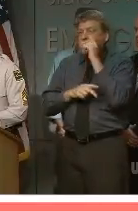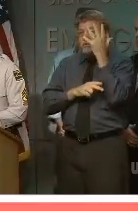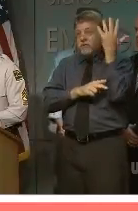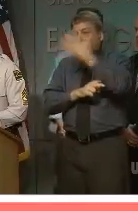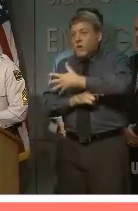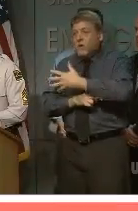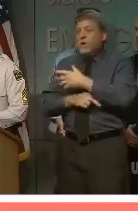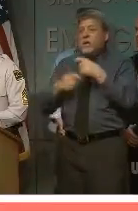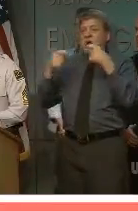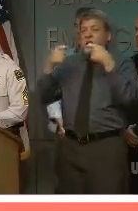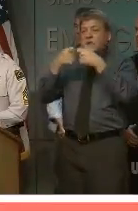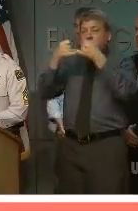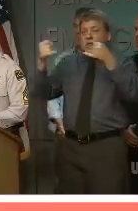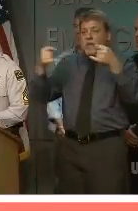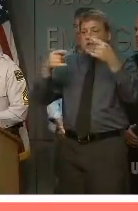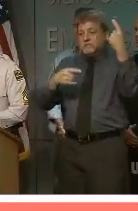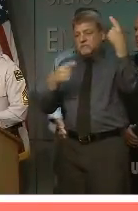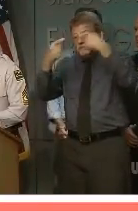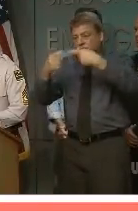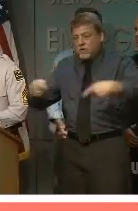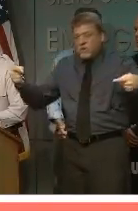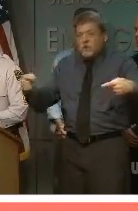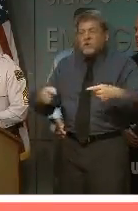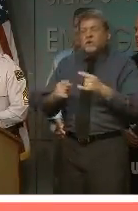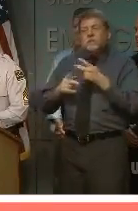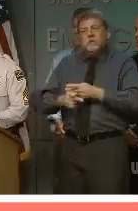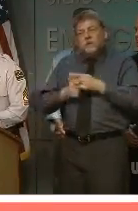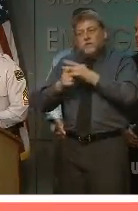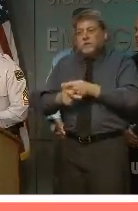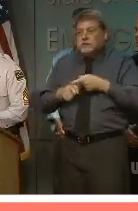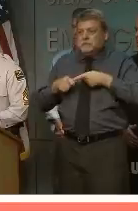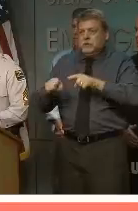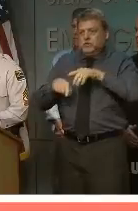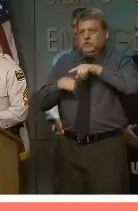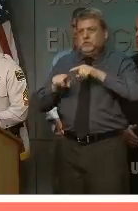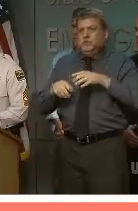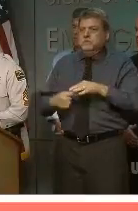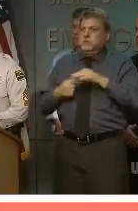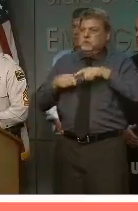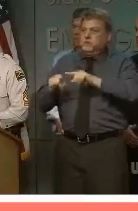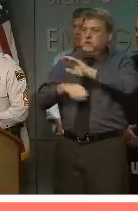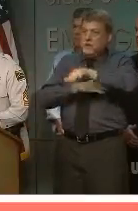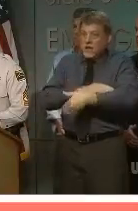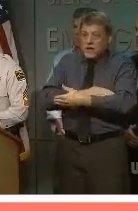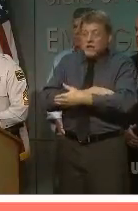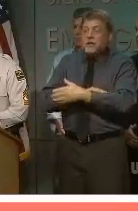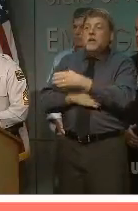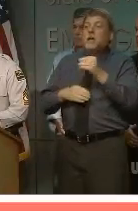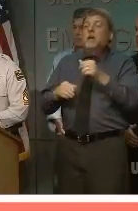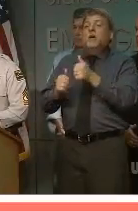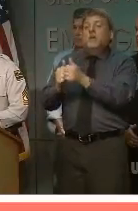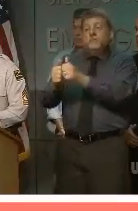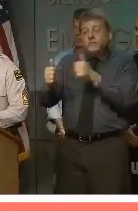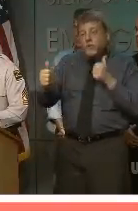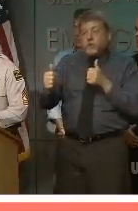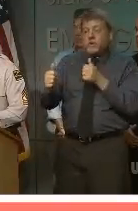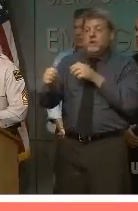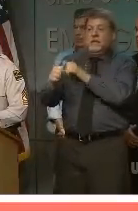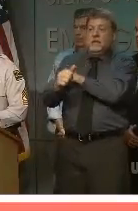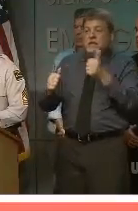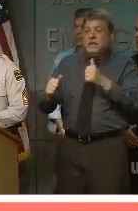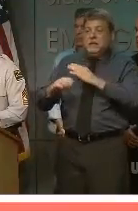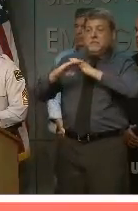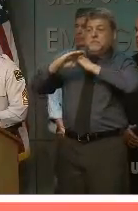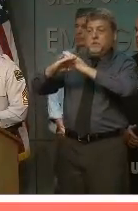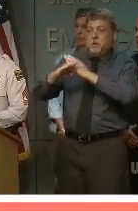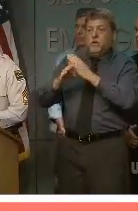overnight. Motorists are also cautioned to avoid driving around barricaded roadways, and I cannot stress this enough. Please do not drive